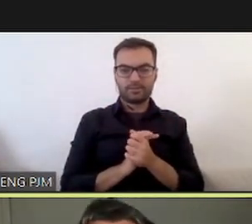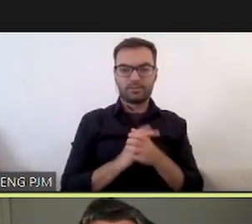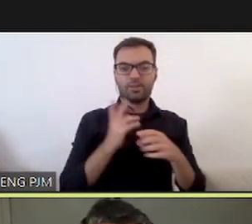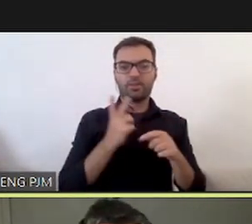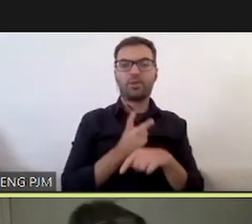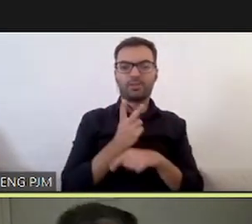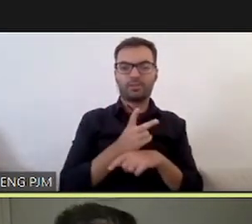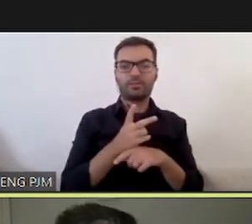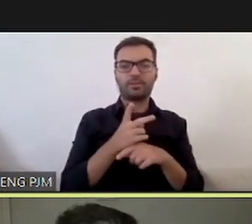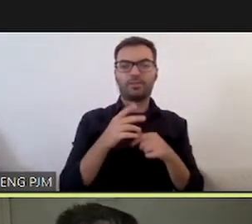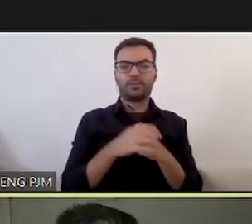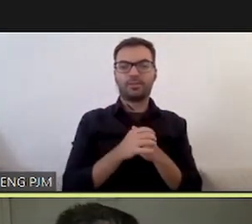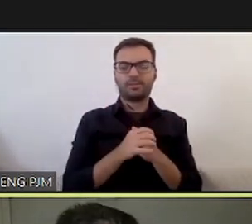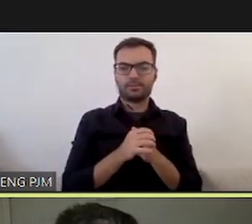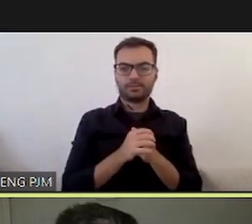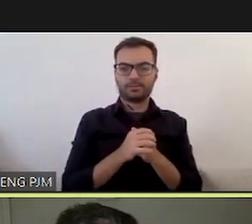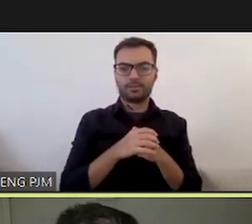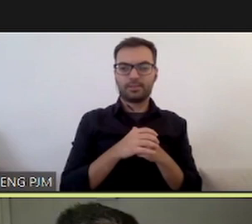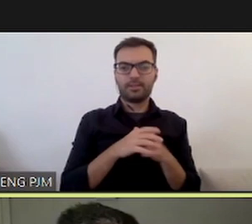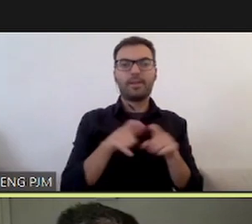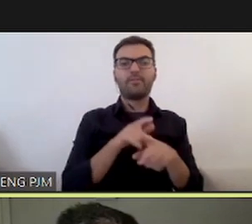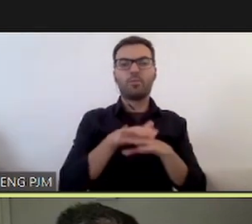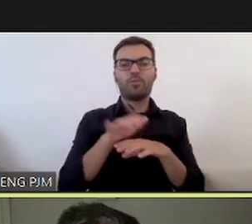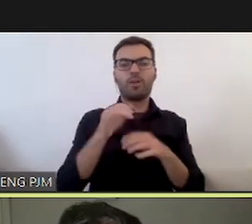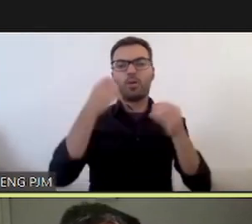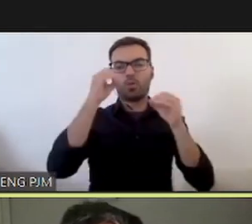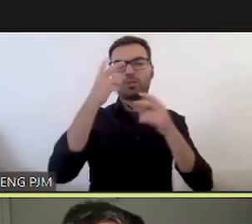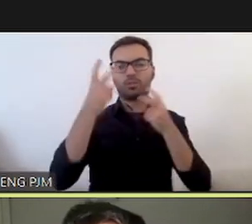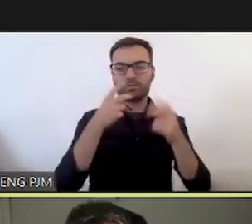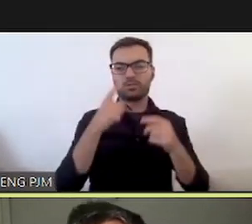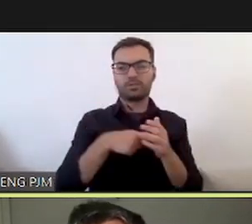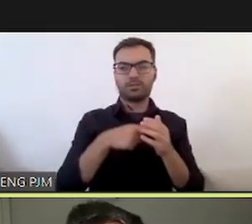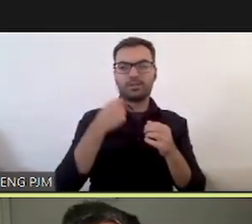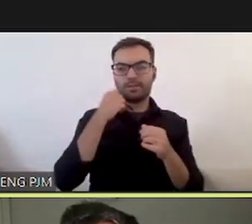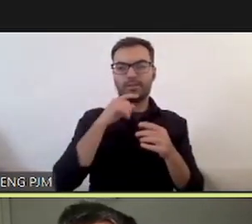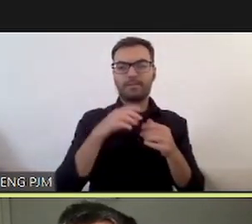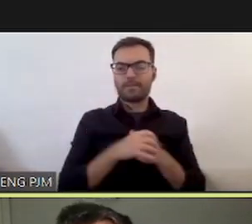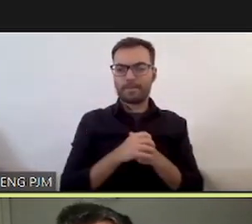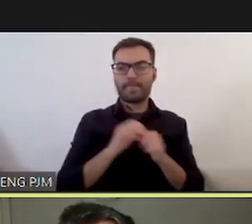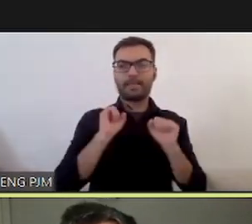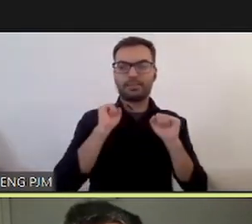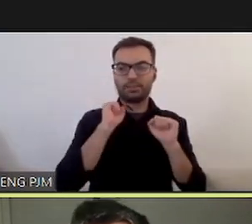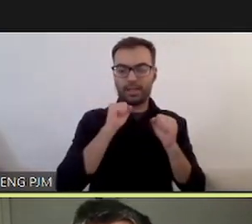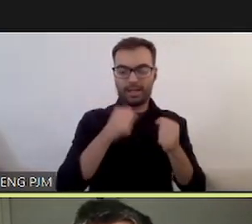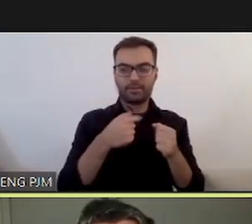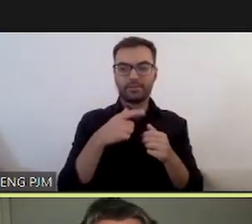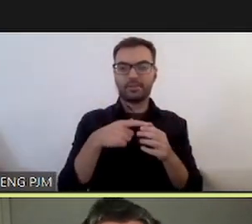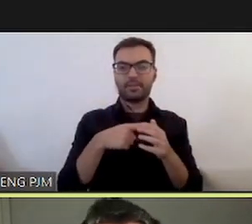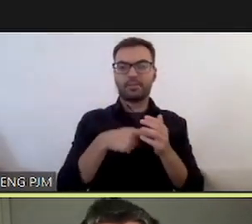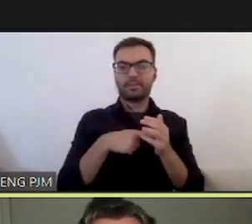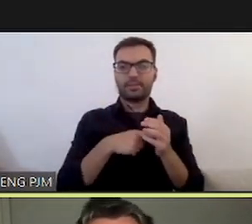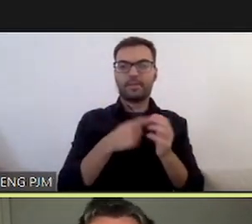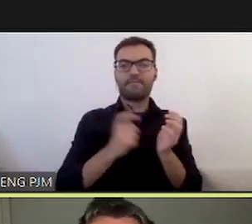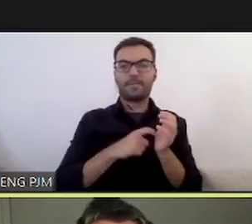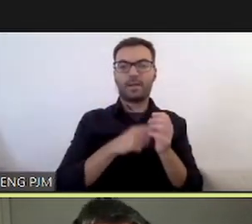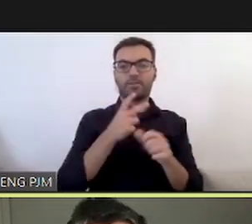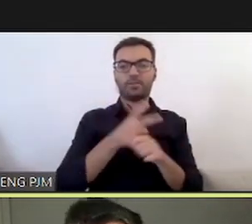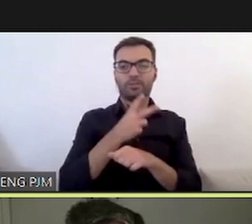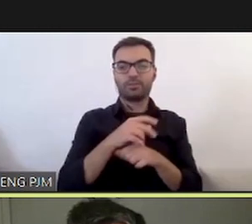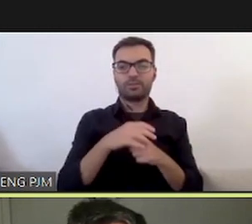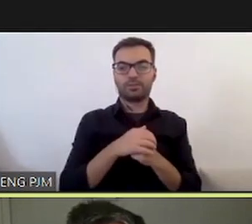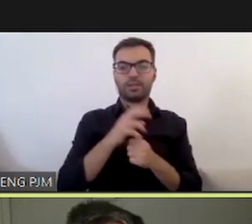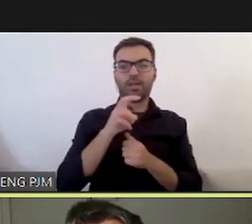result in the Google search engine. It's really running, because one of the accessibility requirement is the